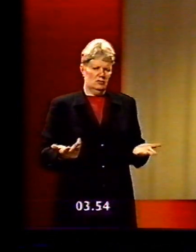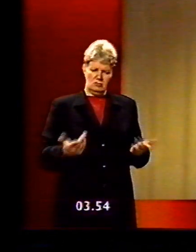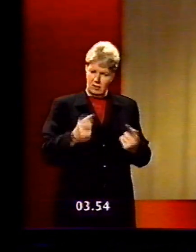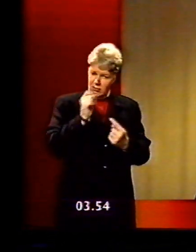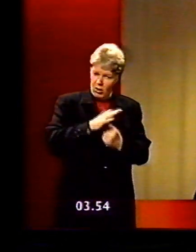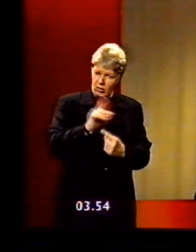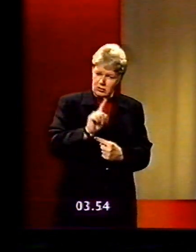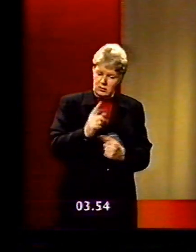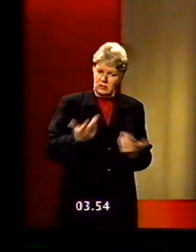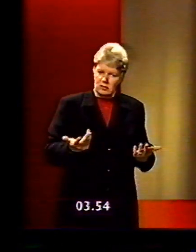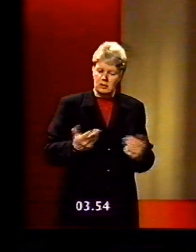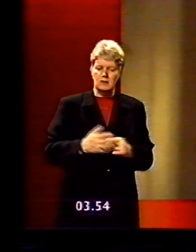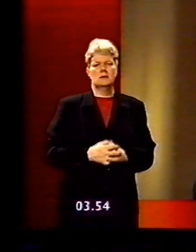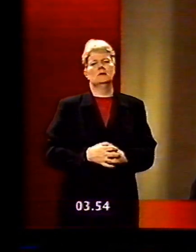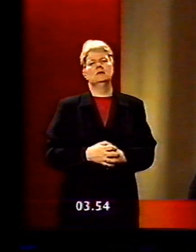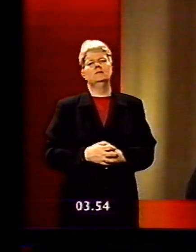that?